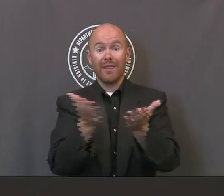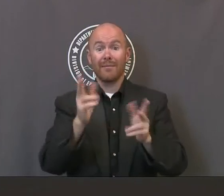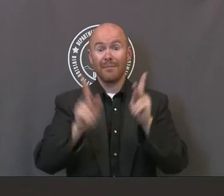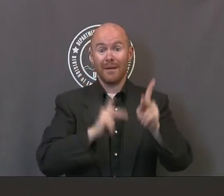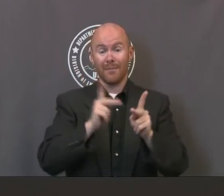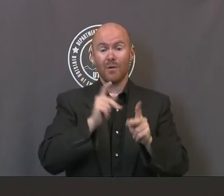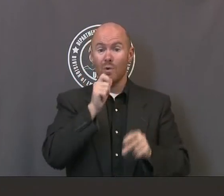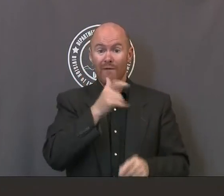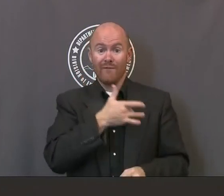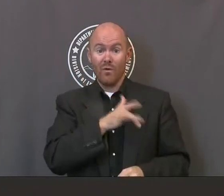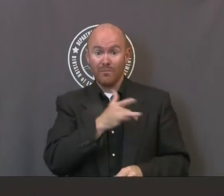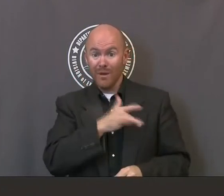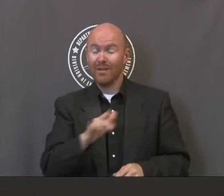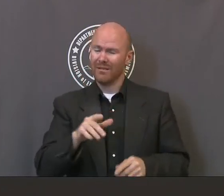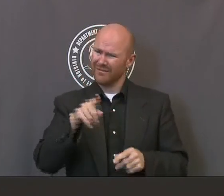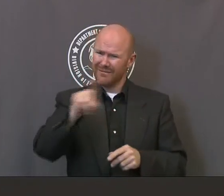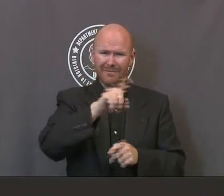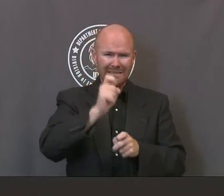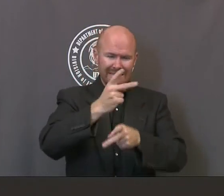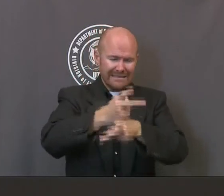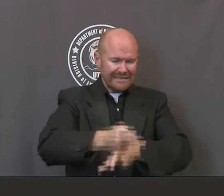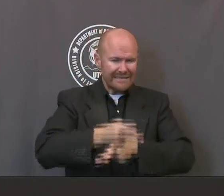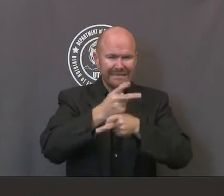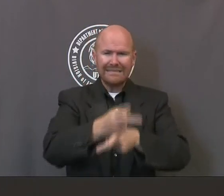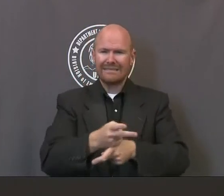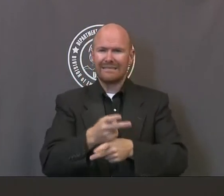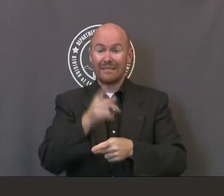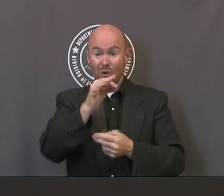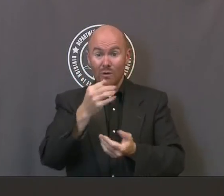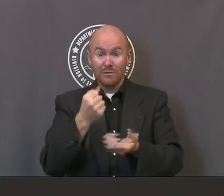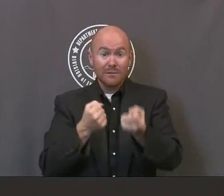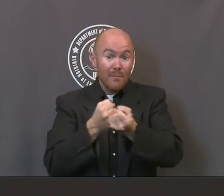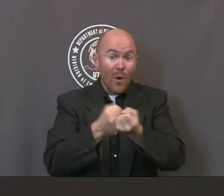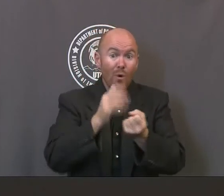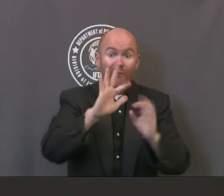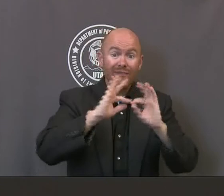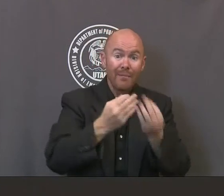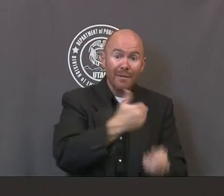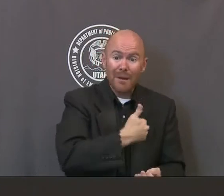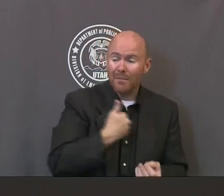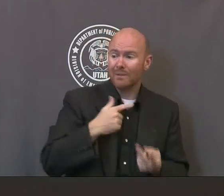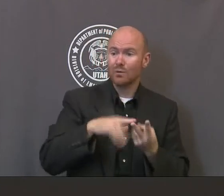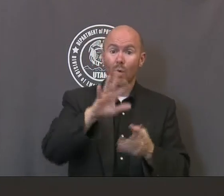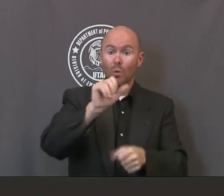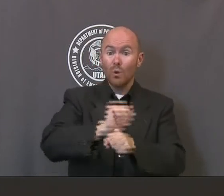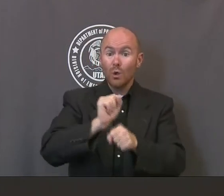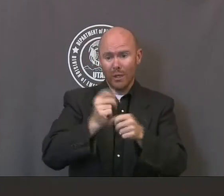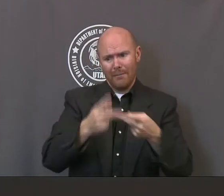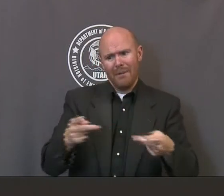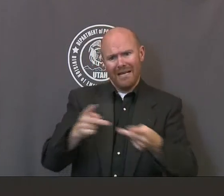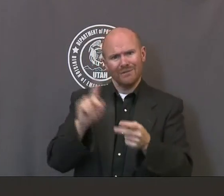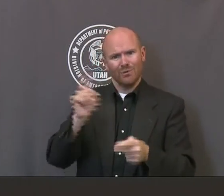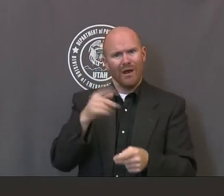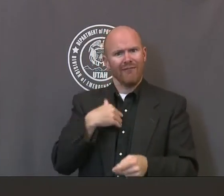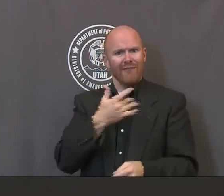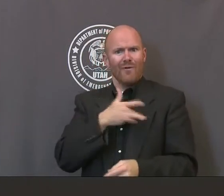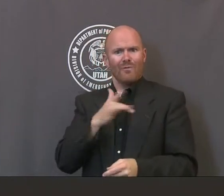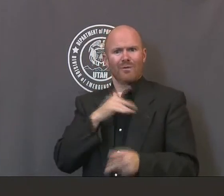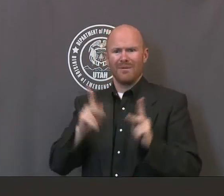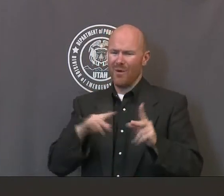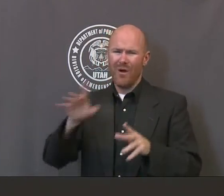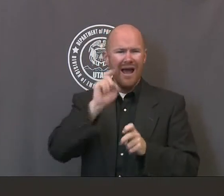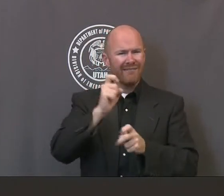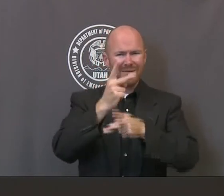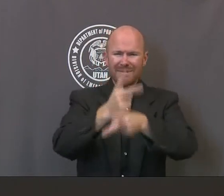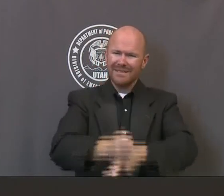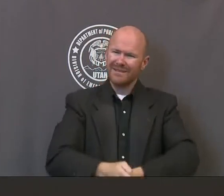family members, friends, caregivers, have to be extra careful to make sure they don't transmit the coronavirus to these vulnerable